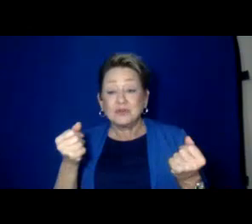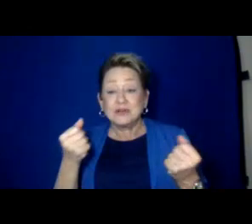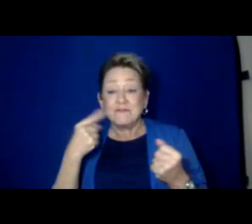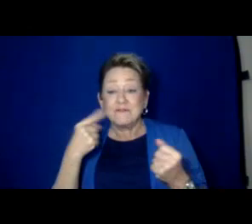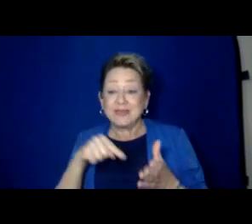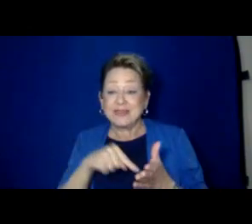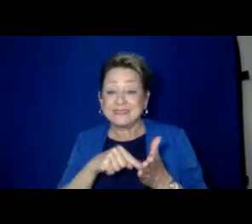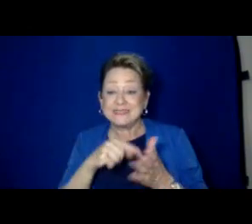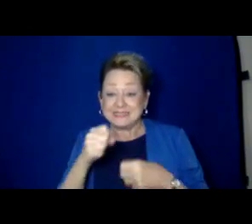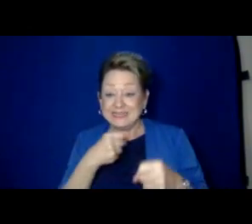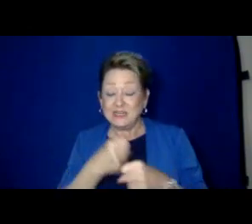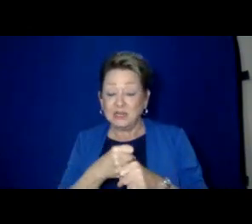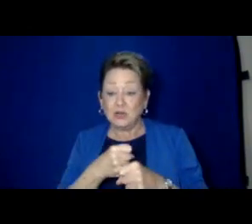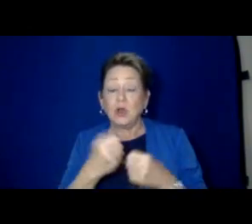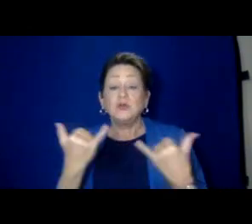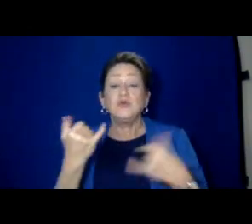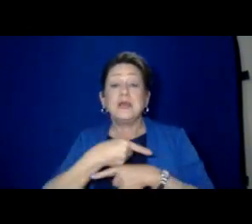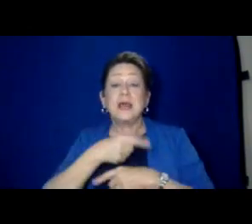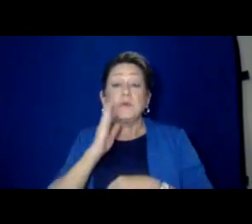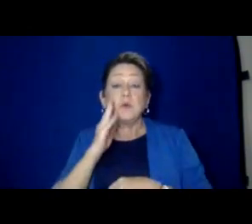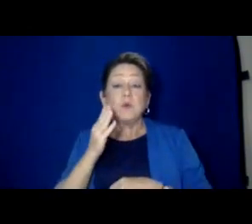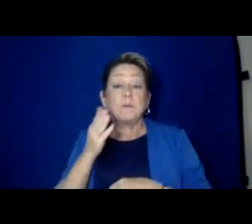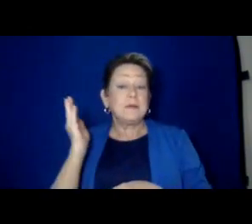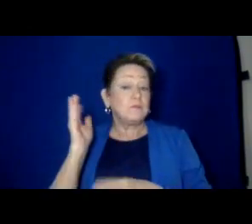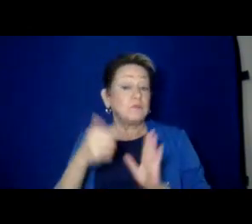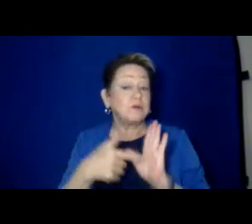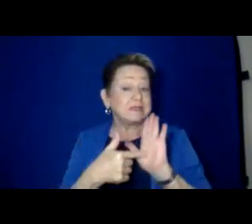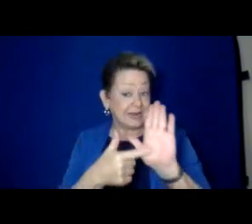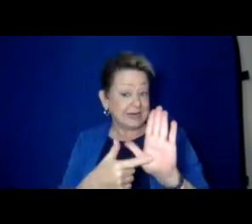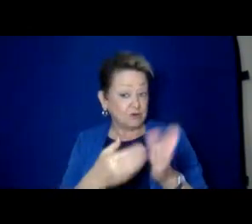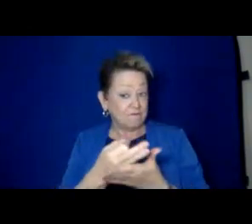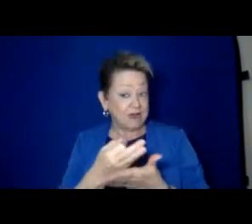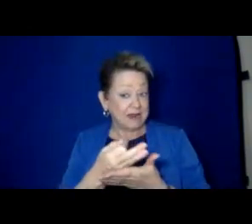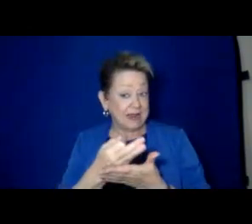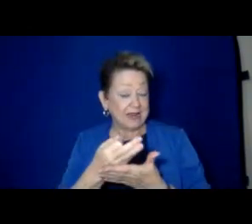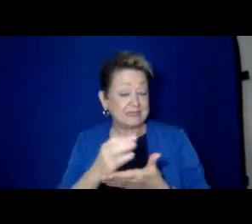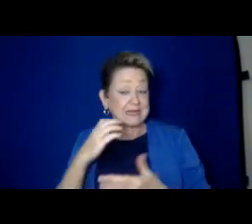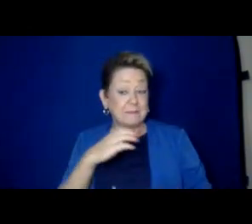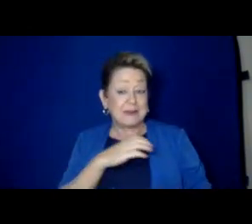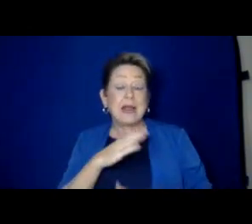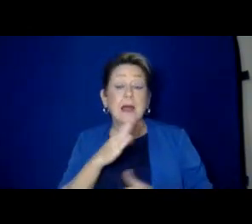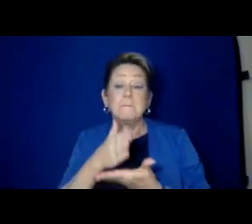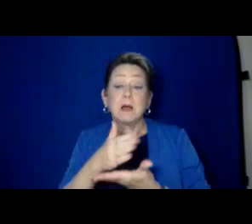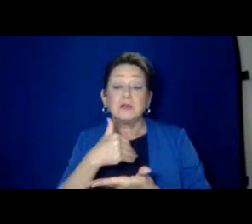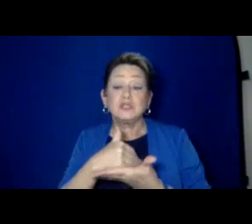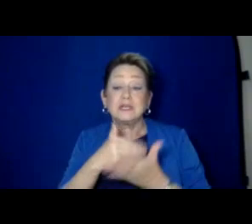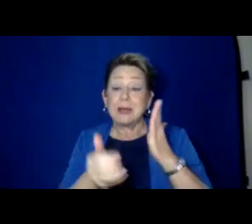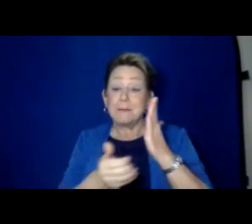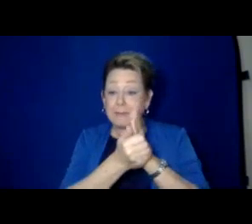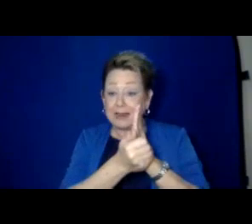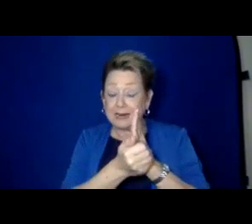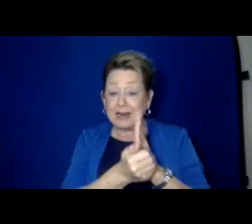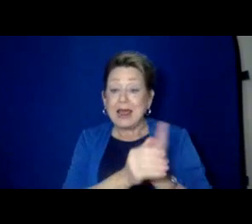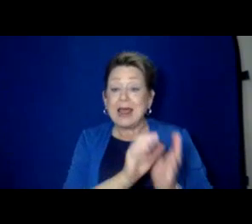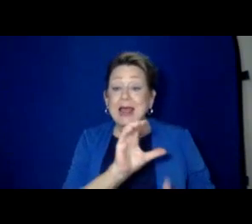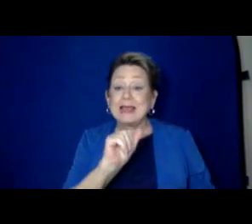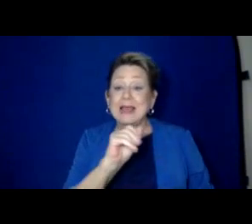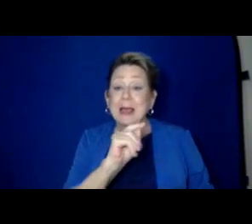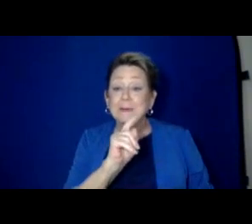year. Today, we will be presenting to the Finance Committee a budget amendment moving over capital funding